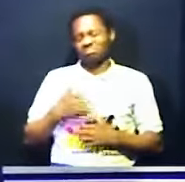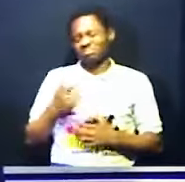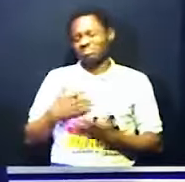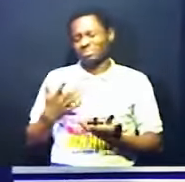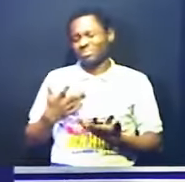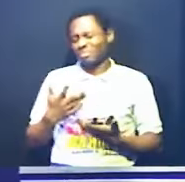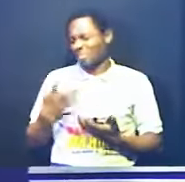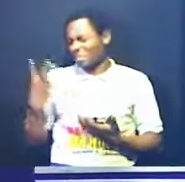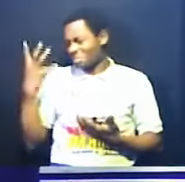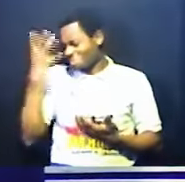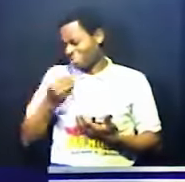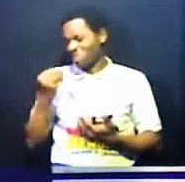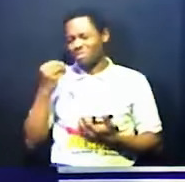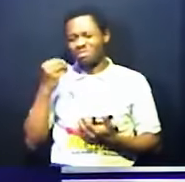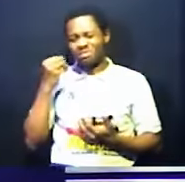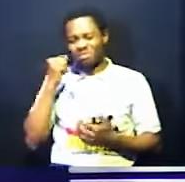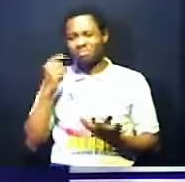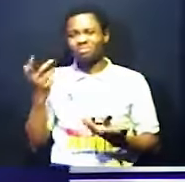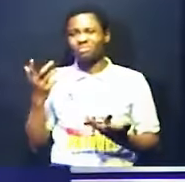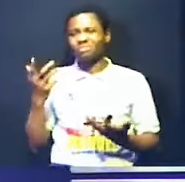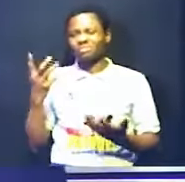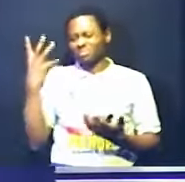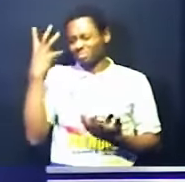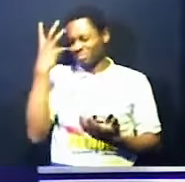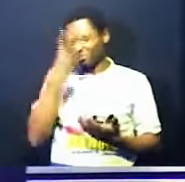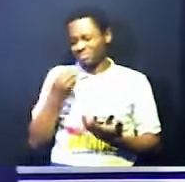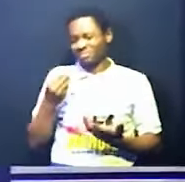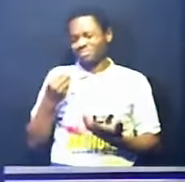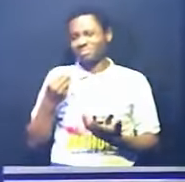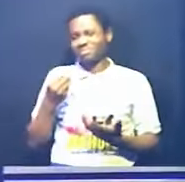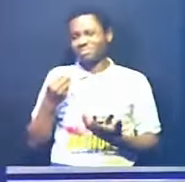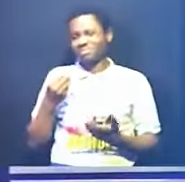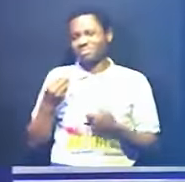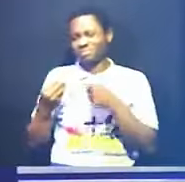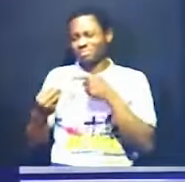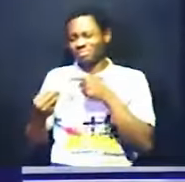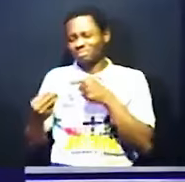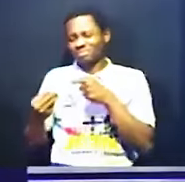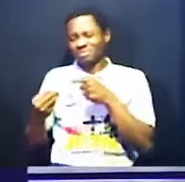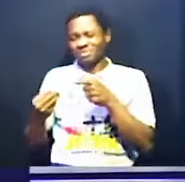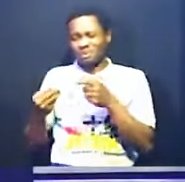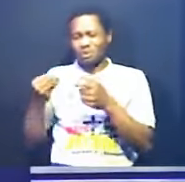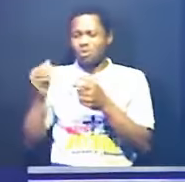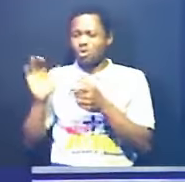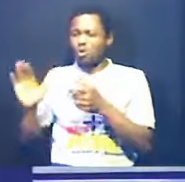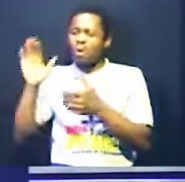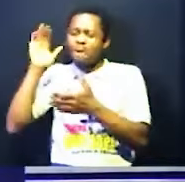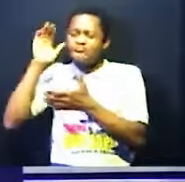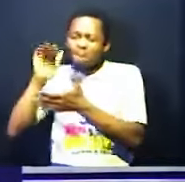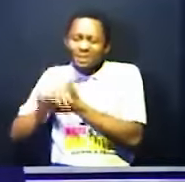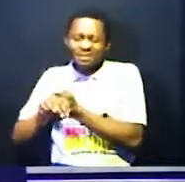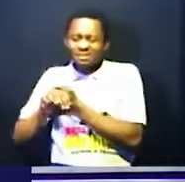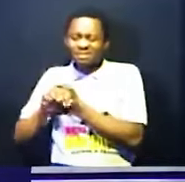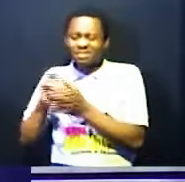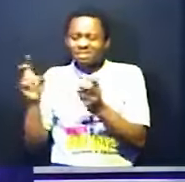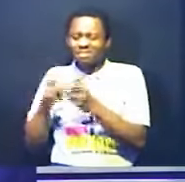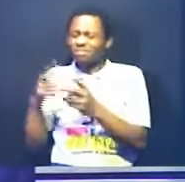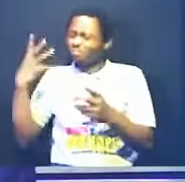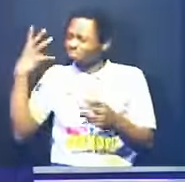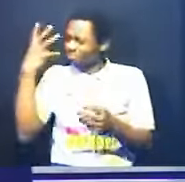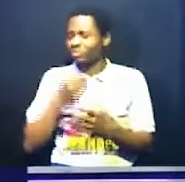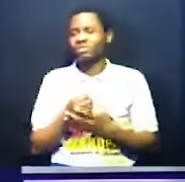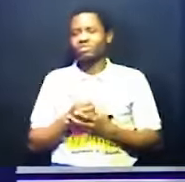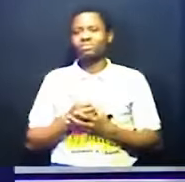imagine this lady or this girl marrying the king's daughter? Wa, she, senka, da kurubi Tama, all worry, on hini